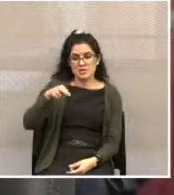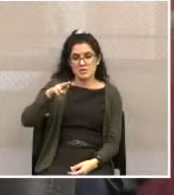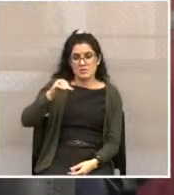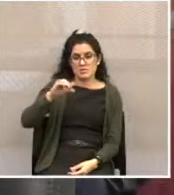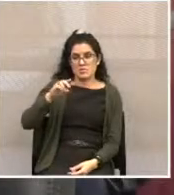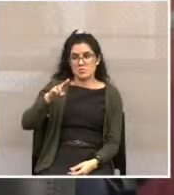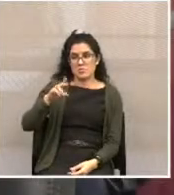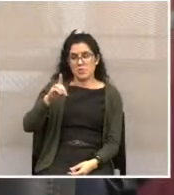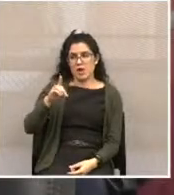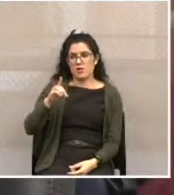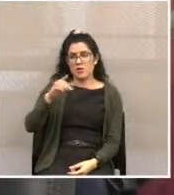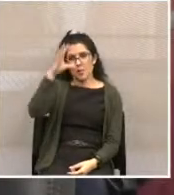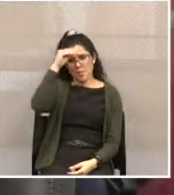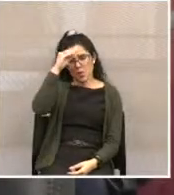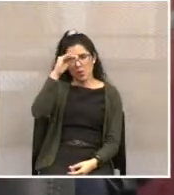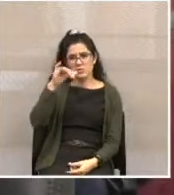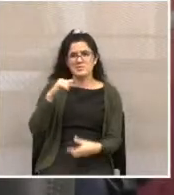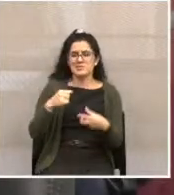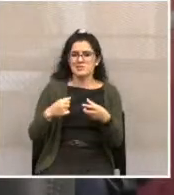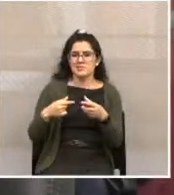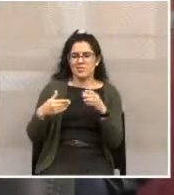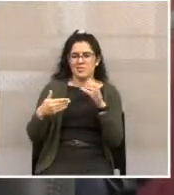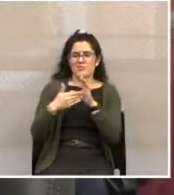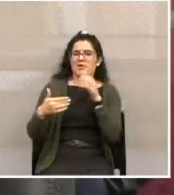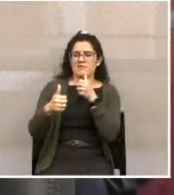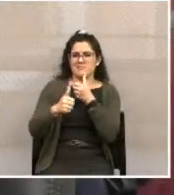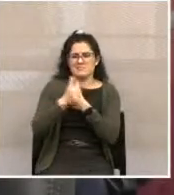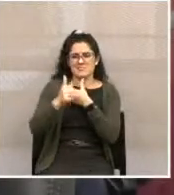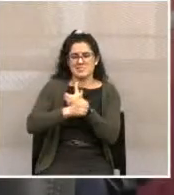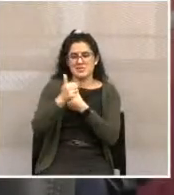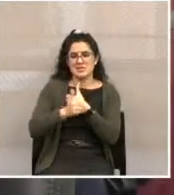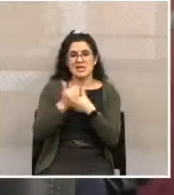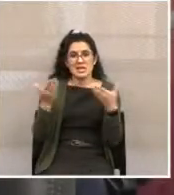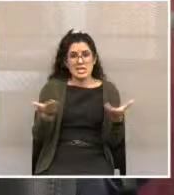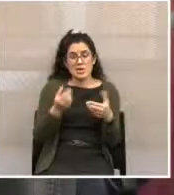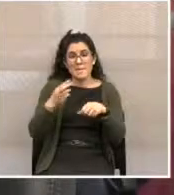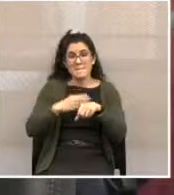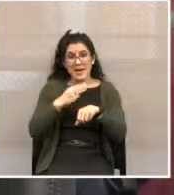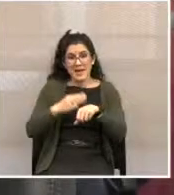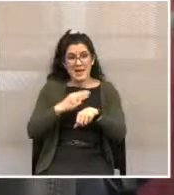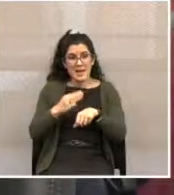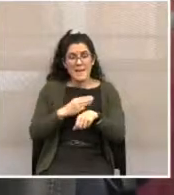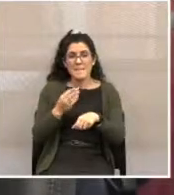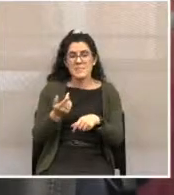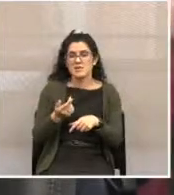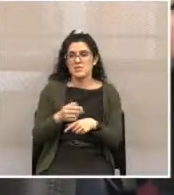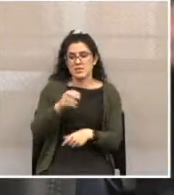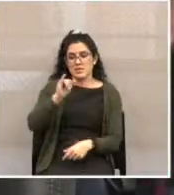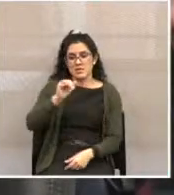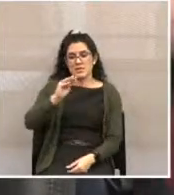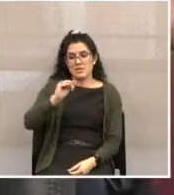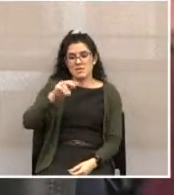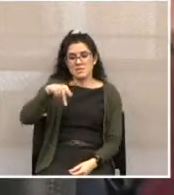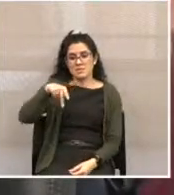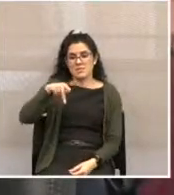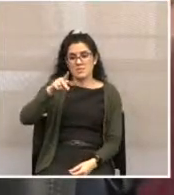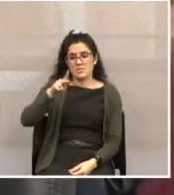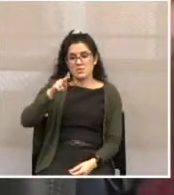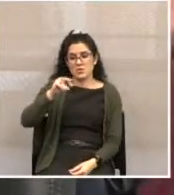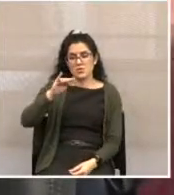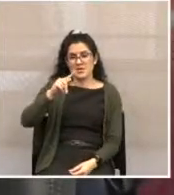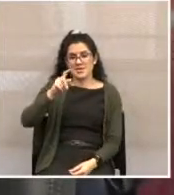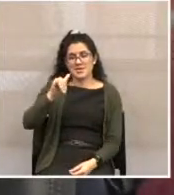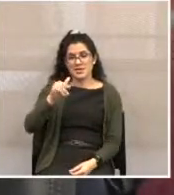and threatening pro-Biden Harris caravans in downtown Miami with impunity. We were seeing them